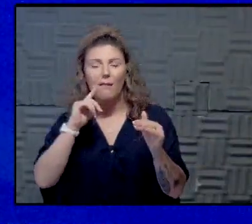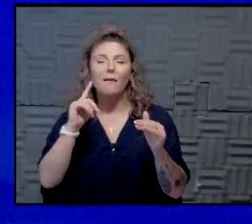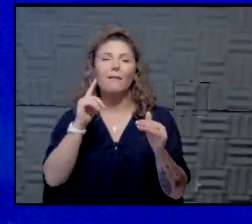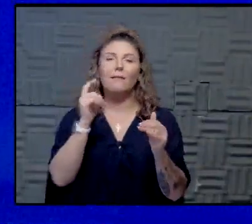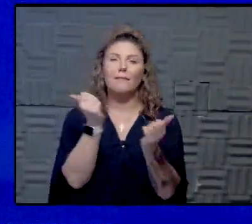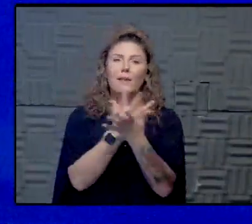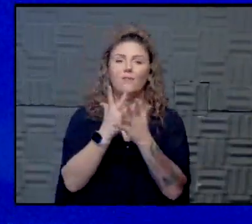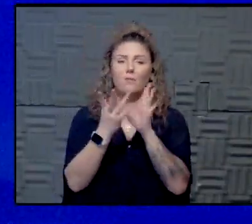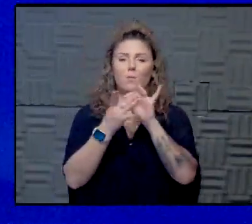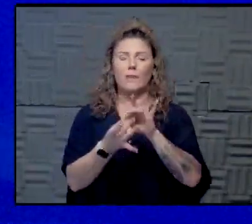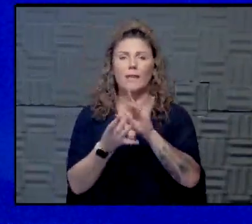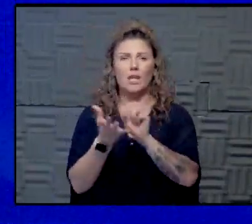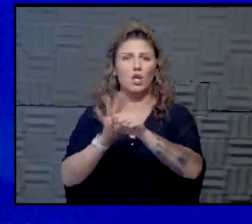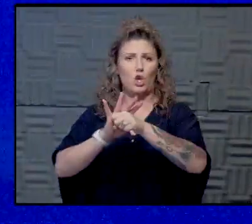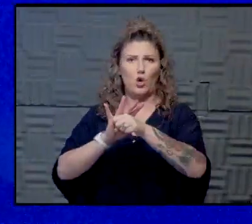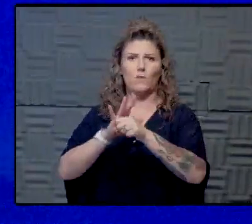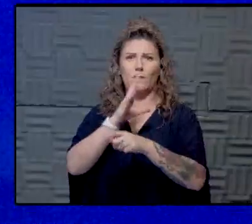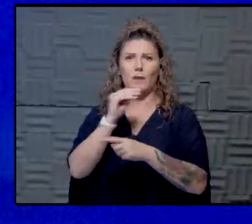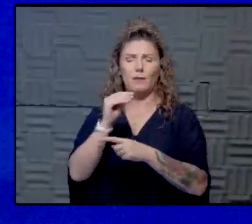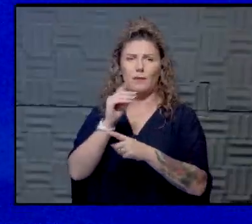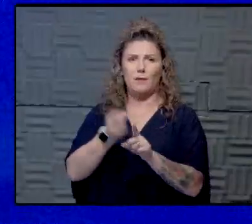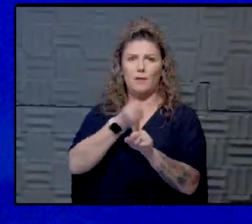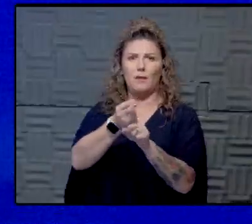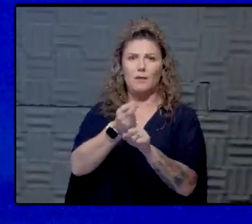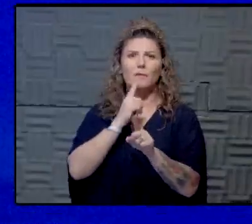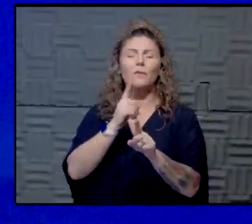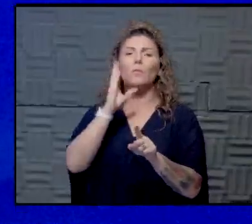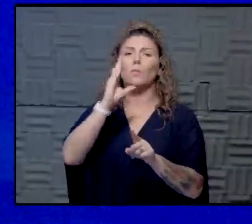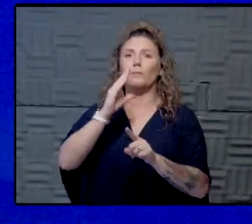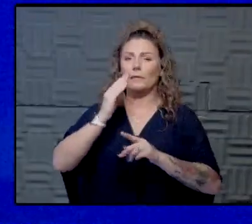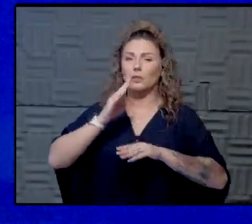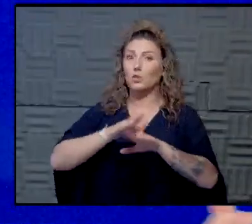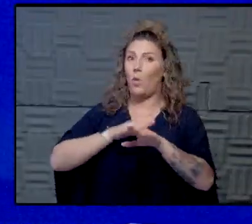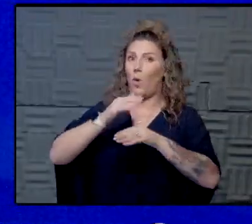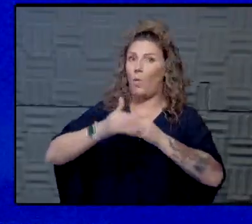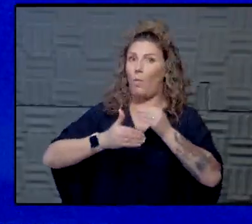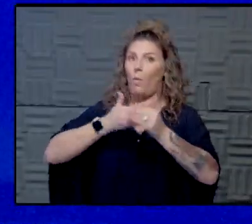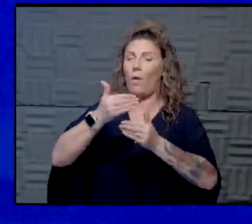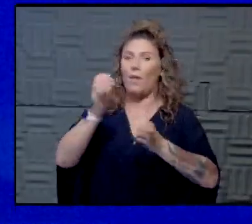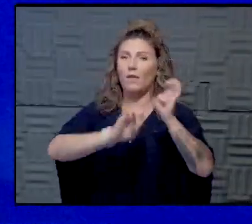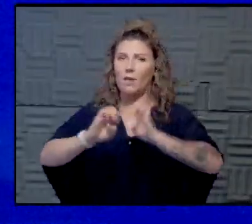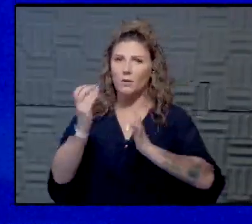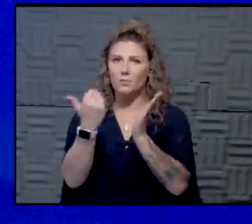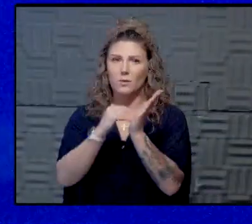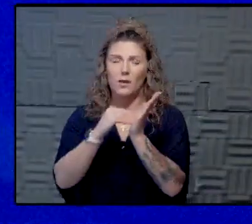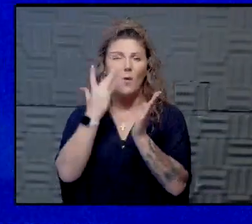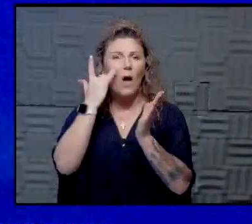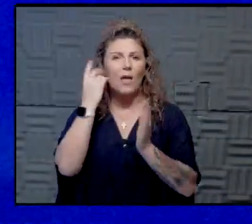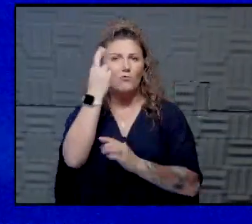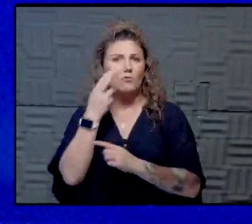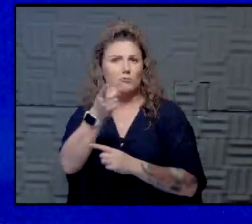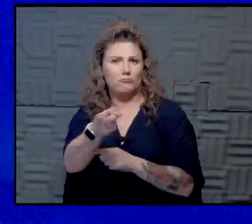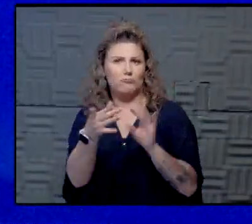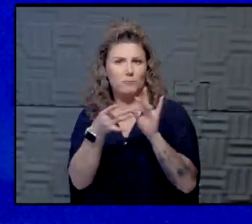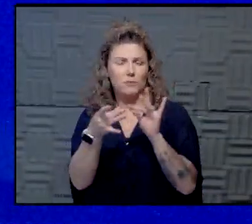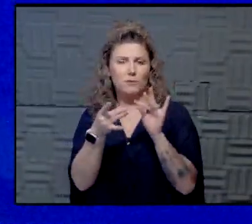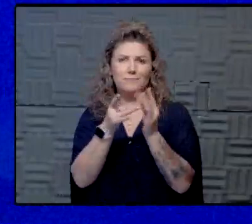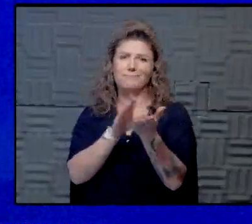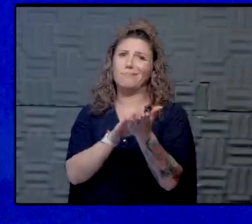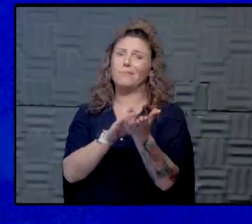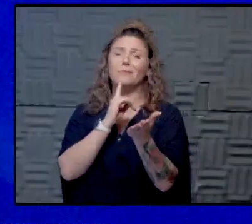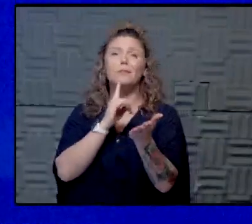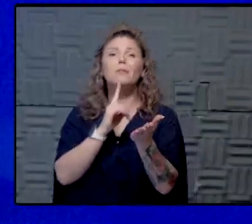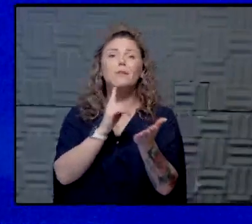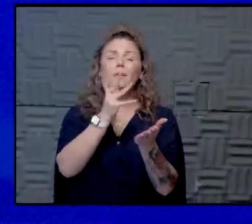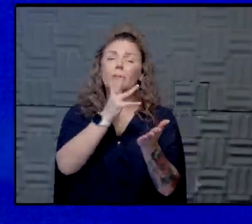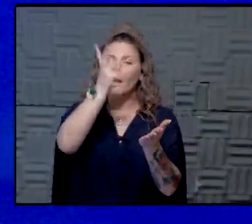pandemic and COVID, there will be baby steps, and I think there will probably be a reevaluation because of those reasons that you stated. But I applaud you. Parents, please